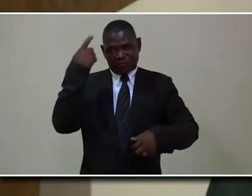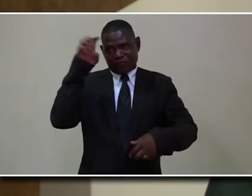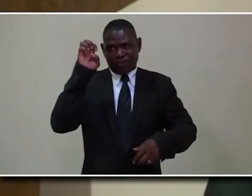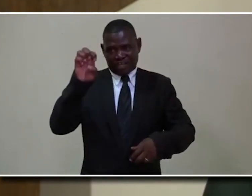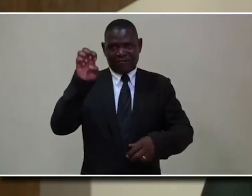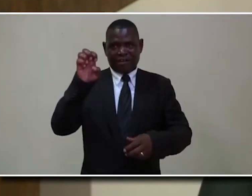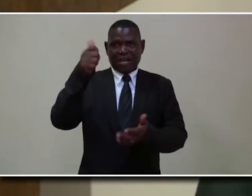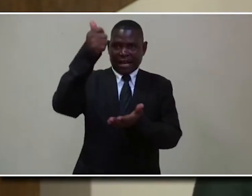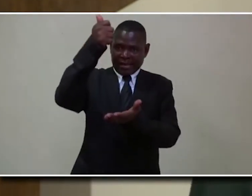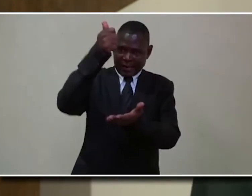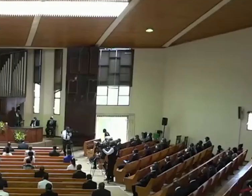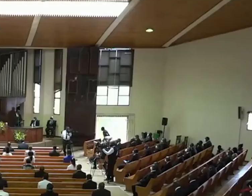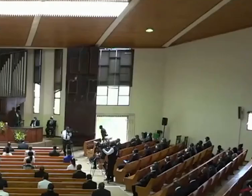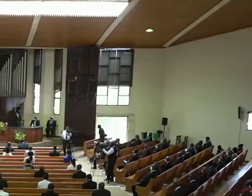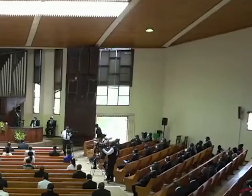muyaya. Amen.